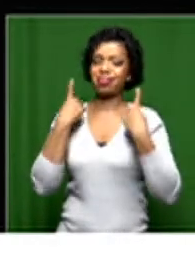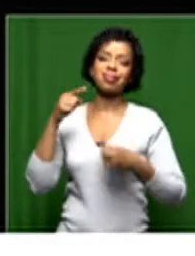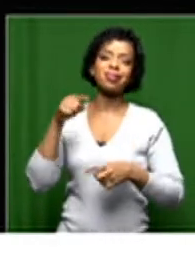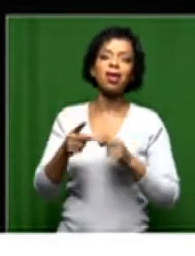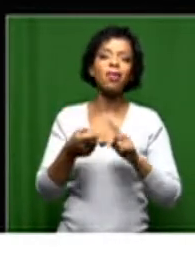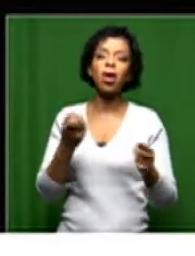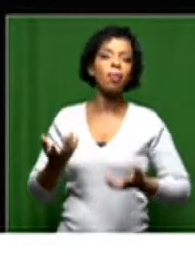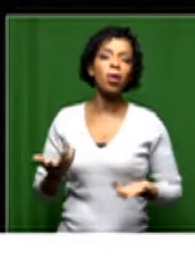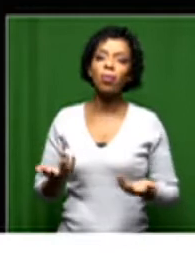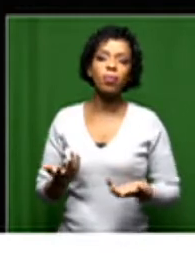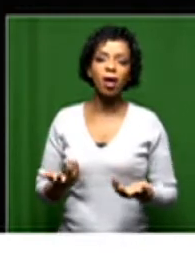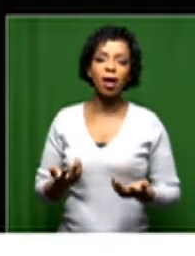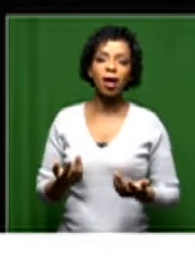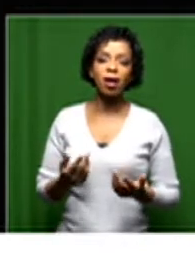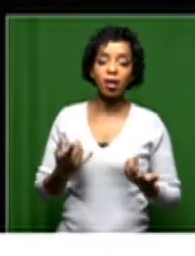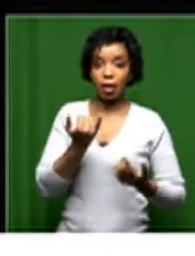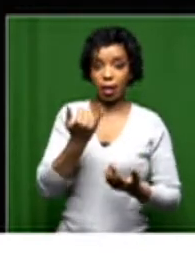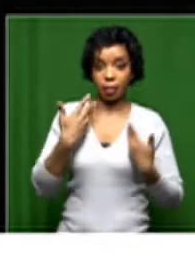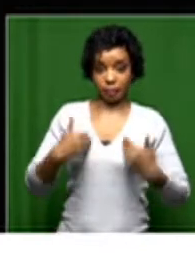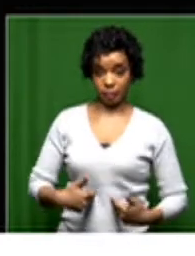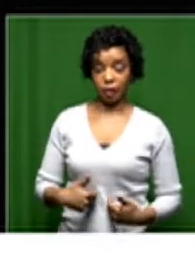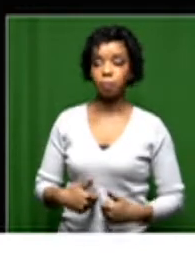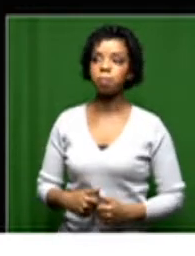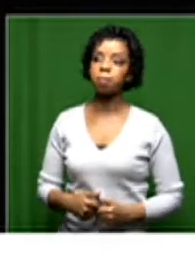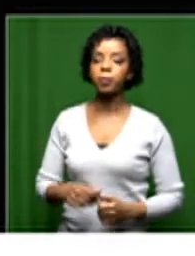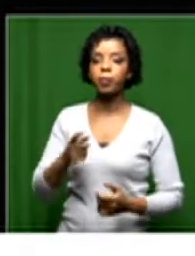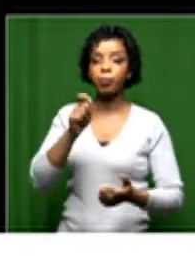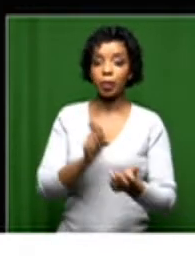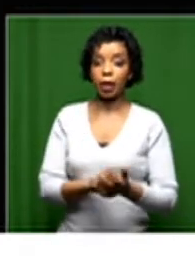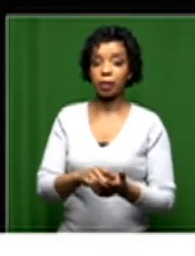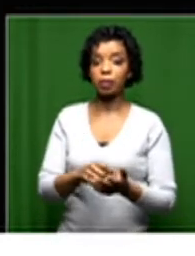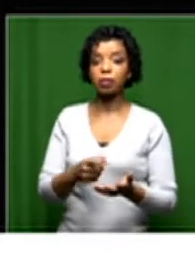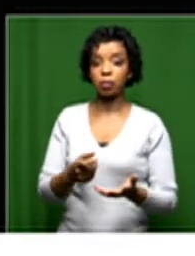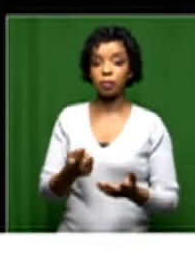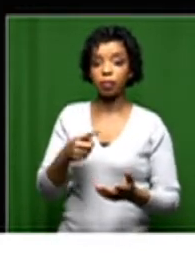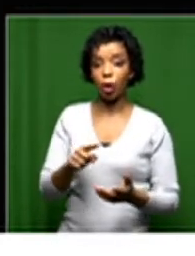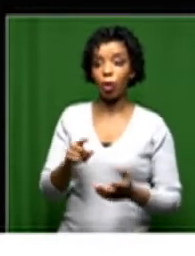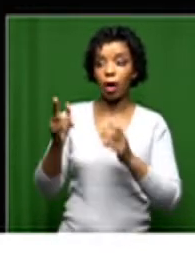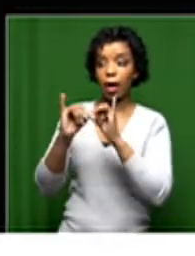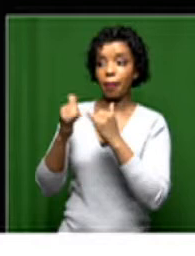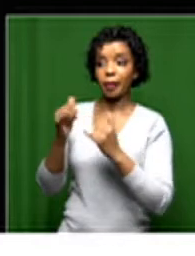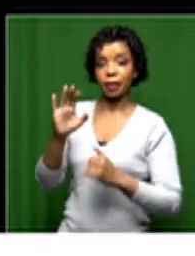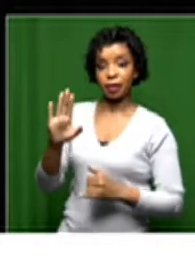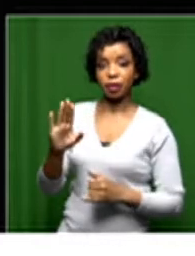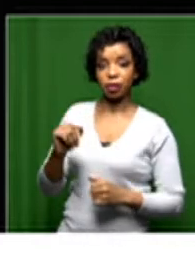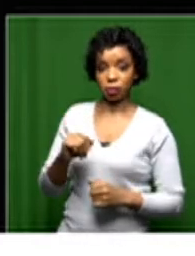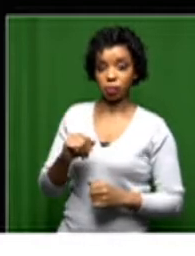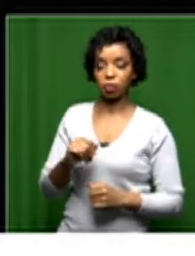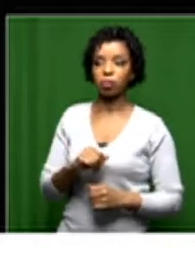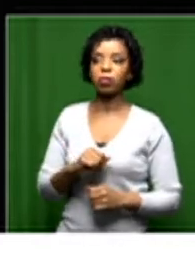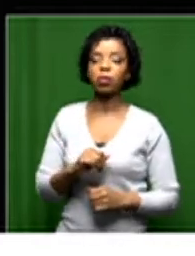to the, according to me, when you sign a contract to work for a company, The company actually, that